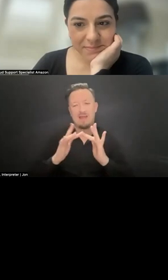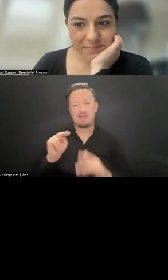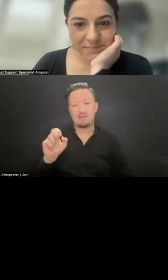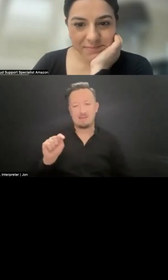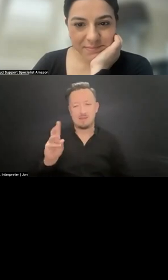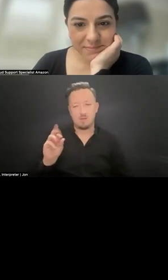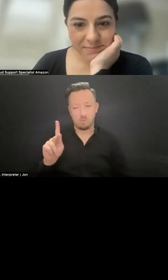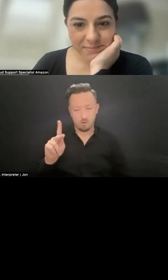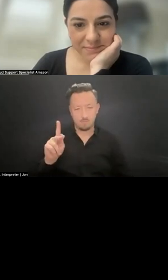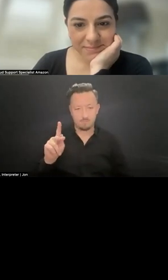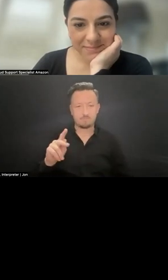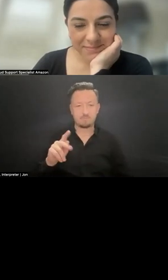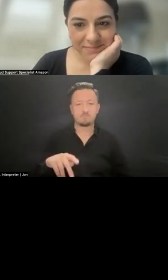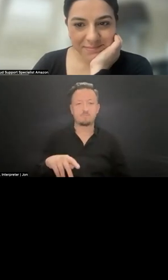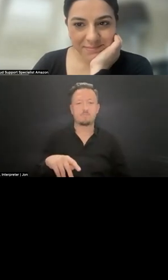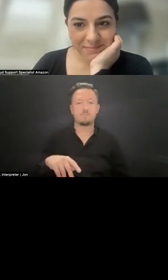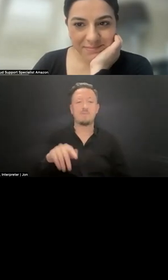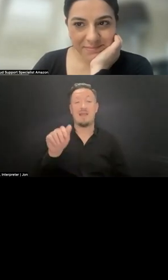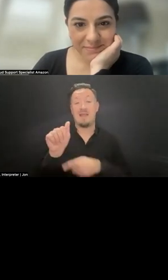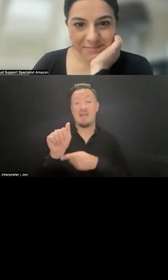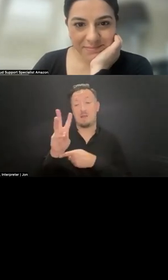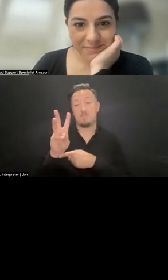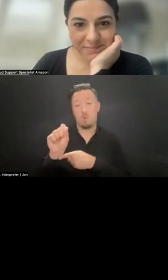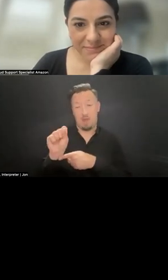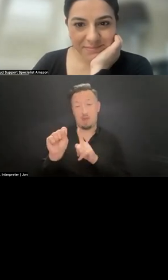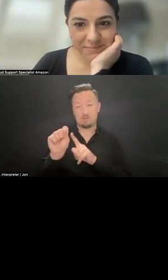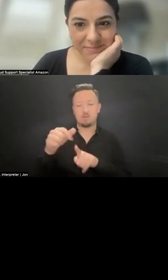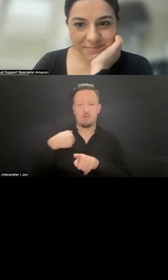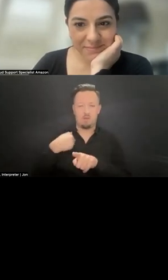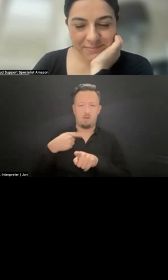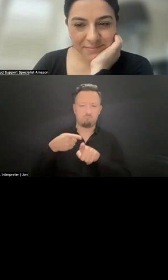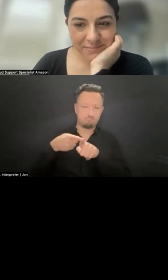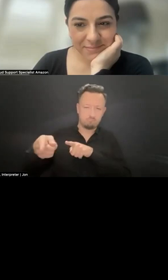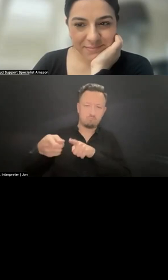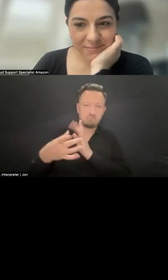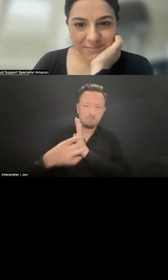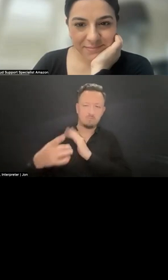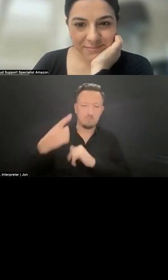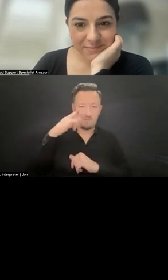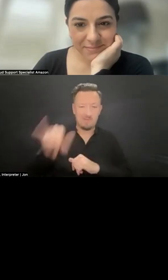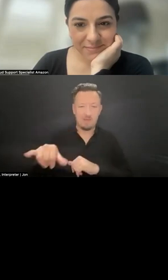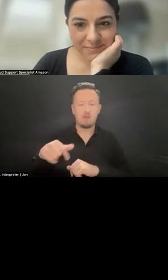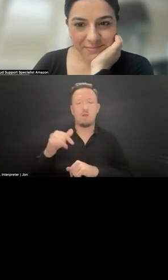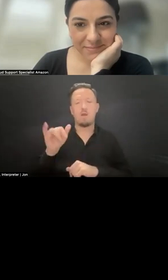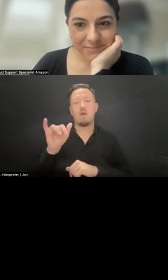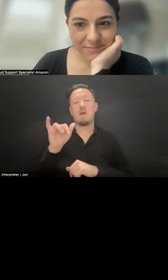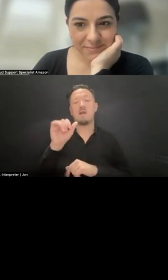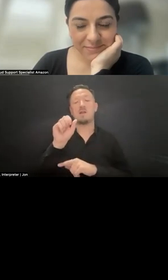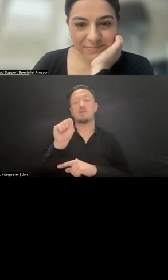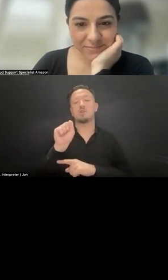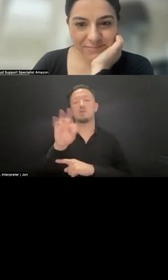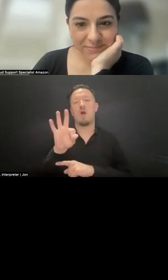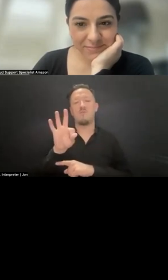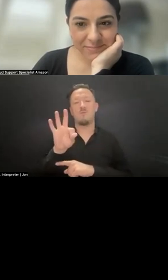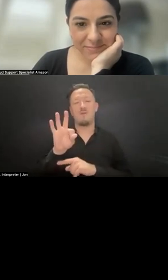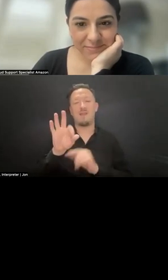Again, subject matter expertise in AWS, we'll talk about that. I do some software development, specifically in Python, so I'm